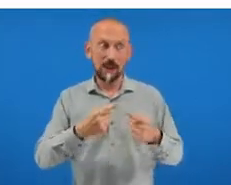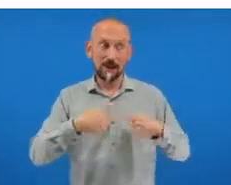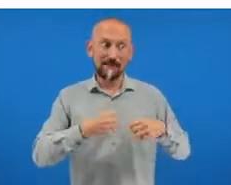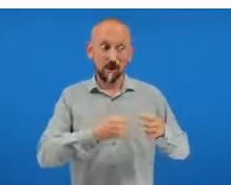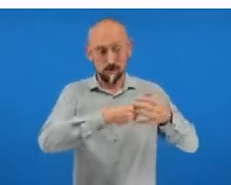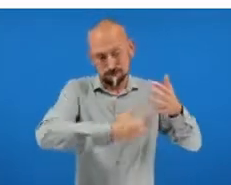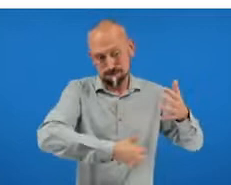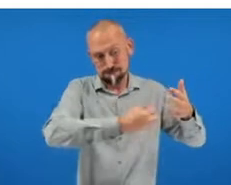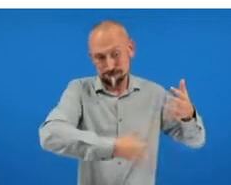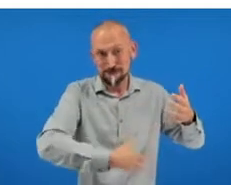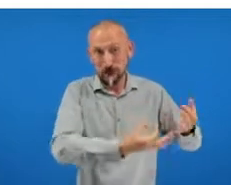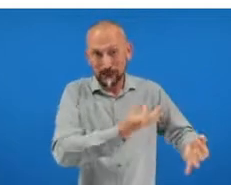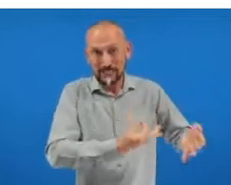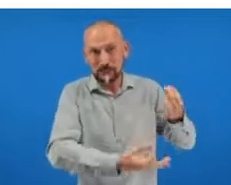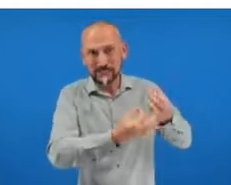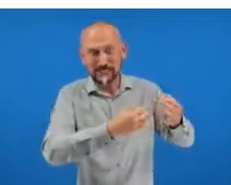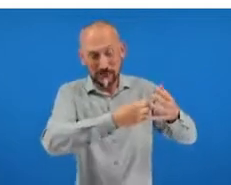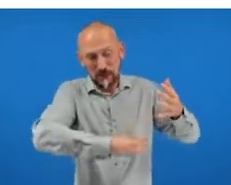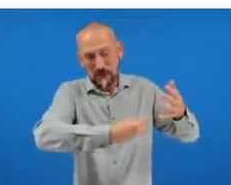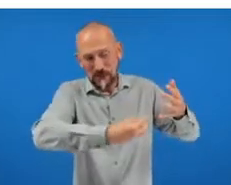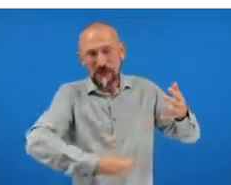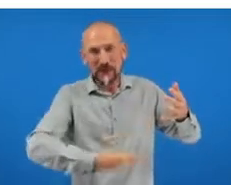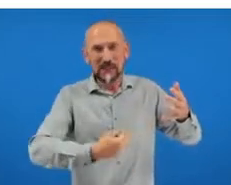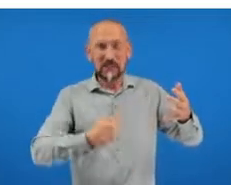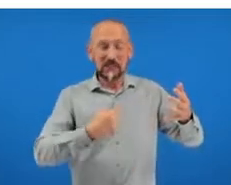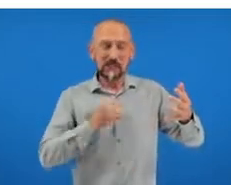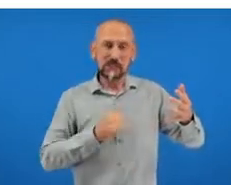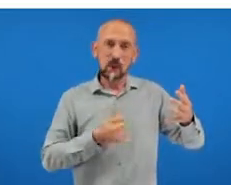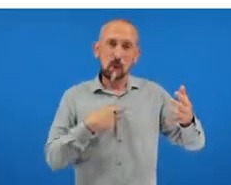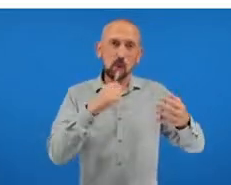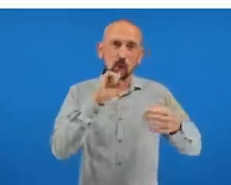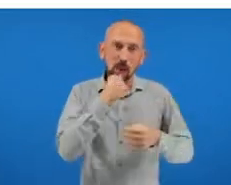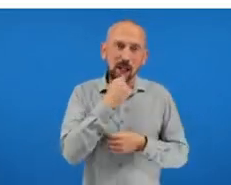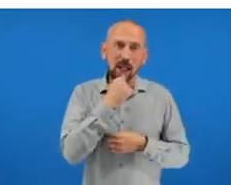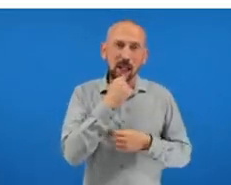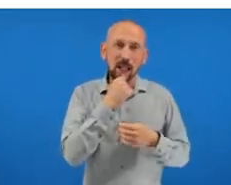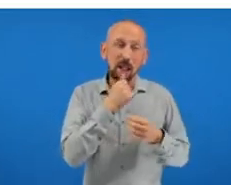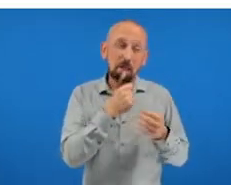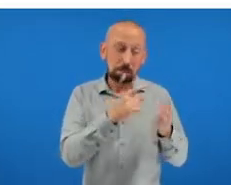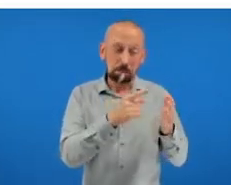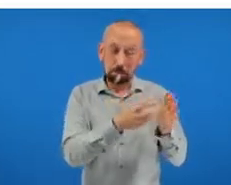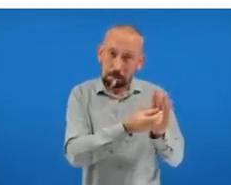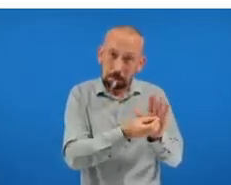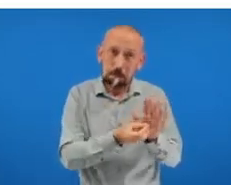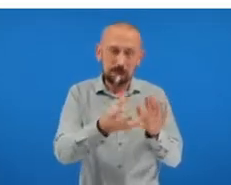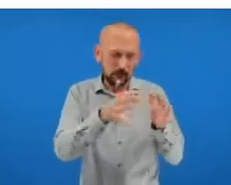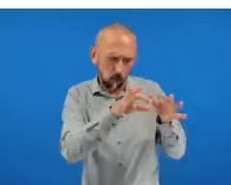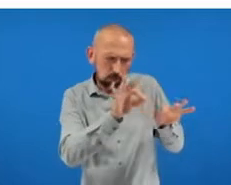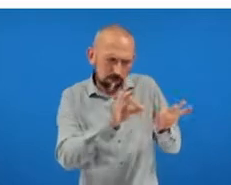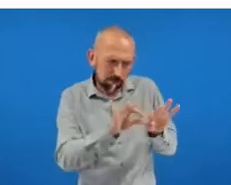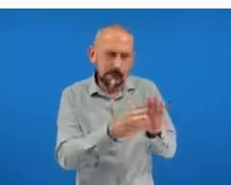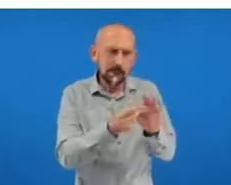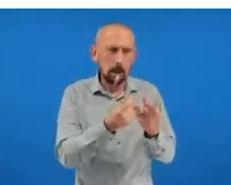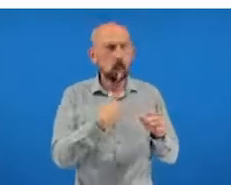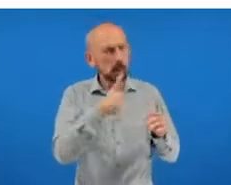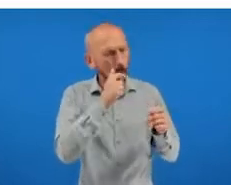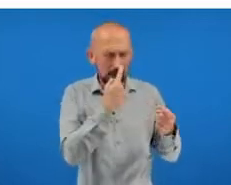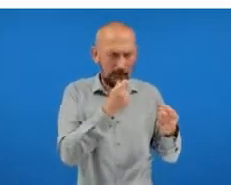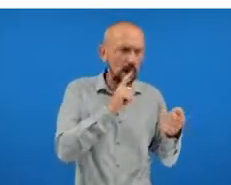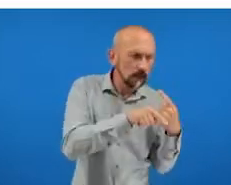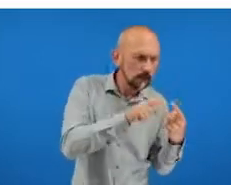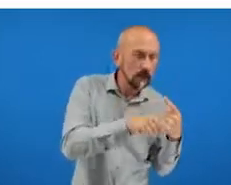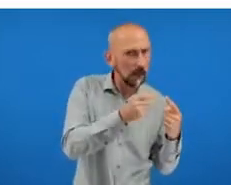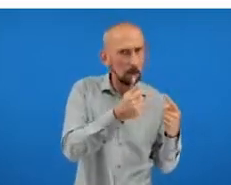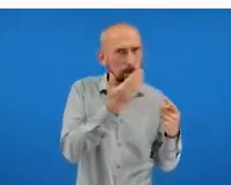through, and what we will do is potentially forward on those ones that we know we can't answer ourselves to your parliamentary